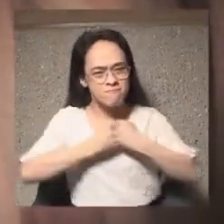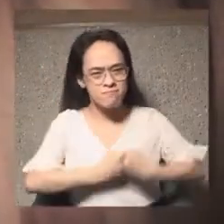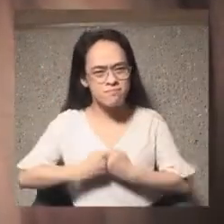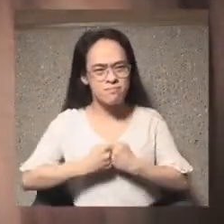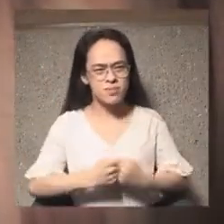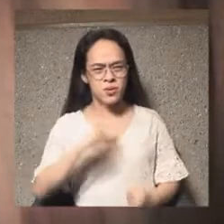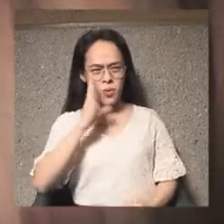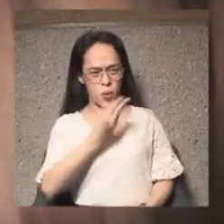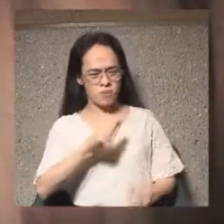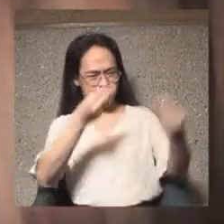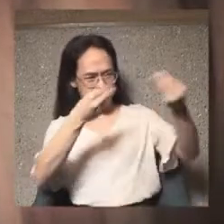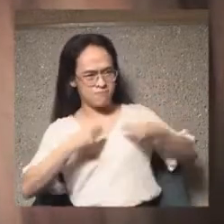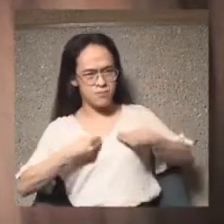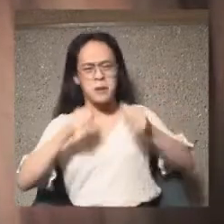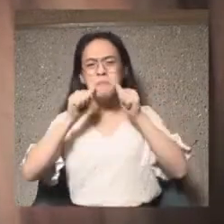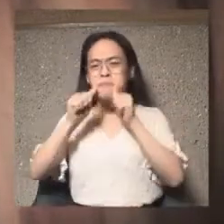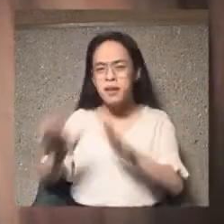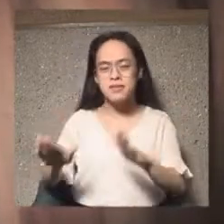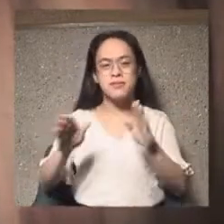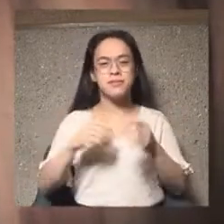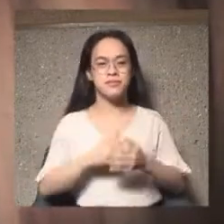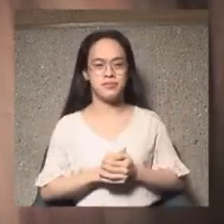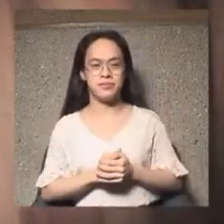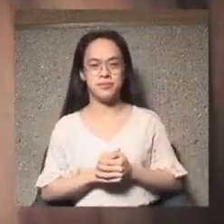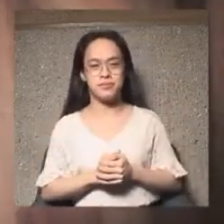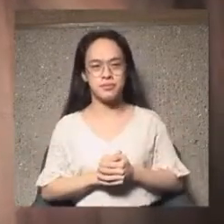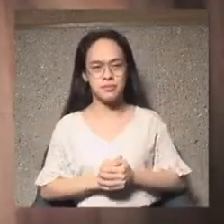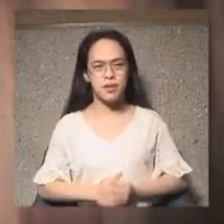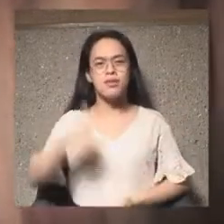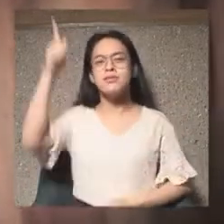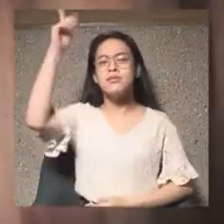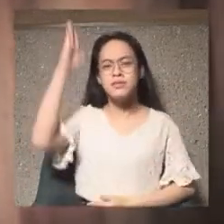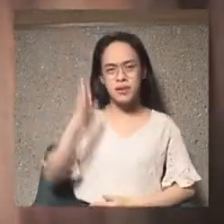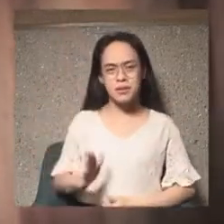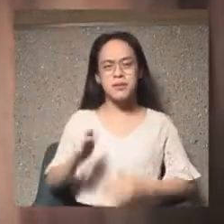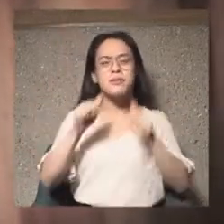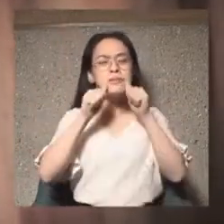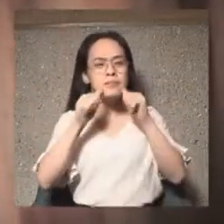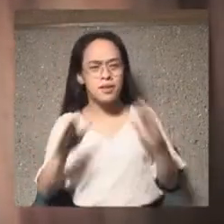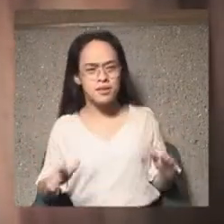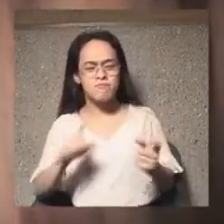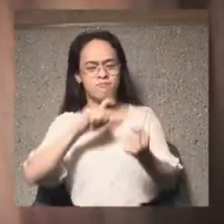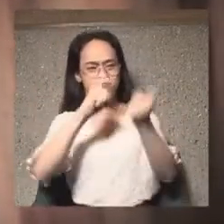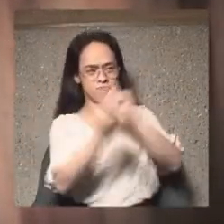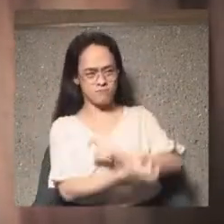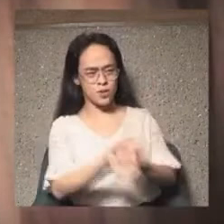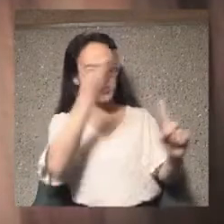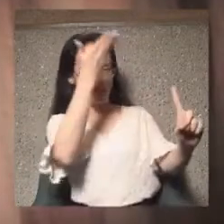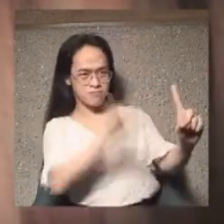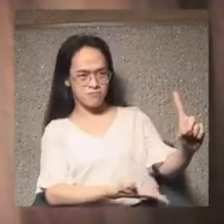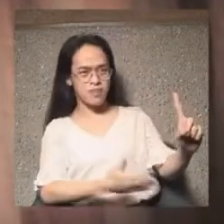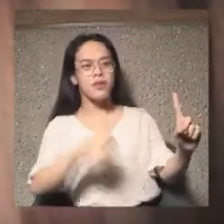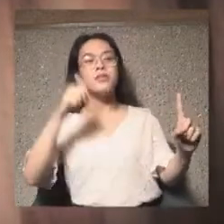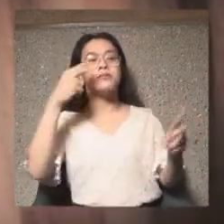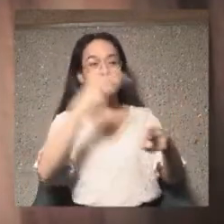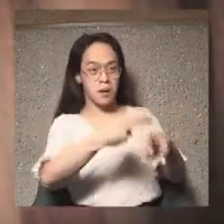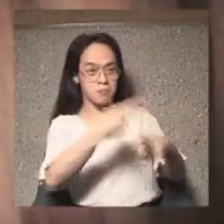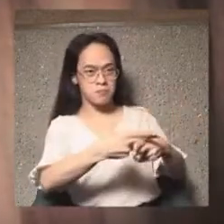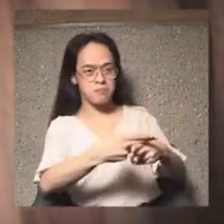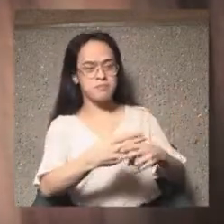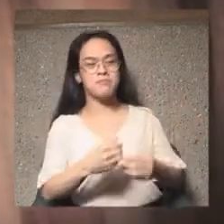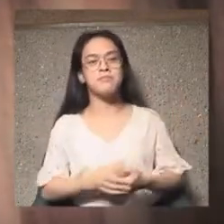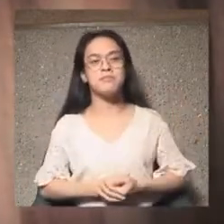So God blesses him and changes his name. Here it is. God renames Jacob, which